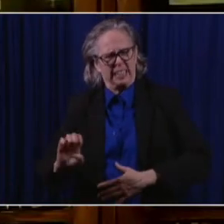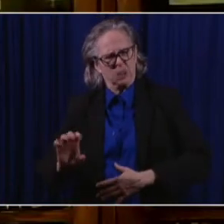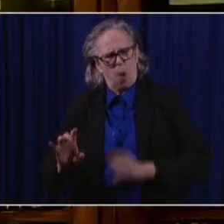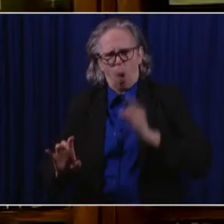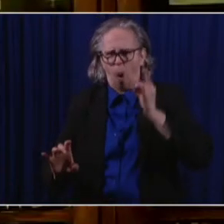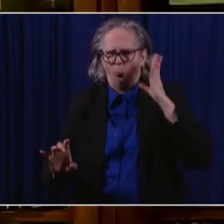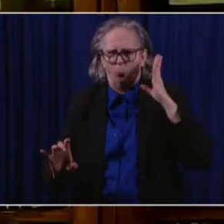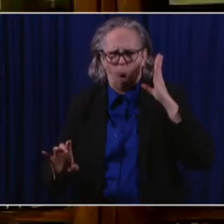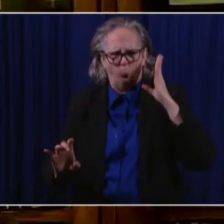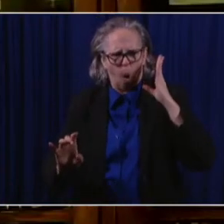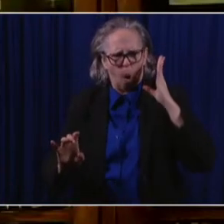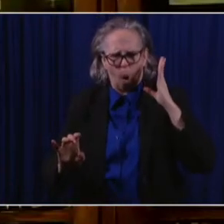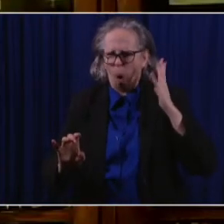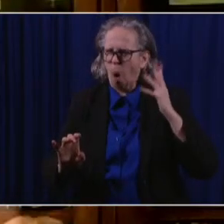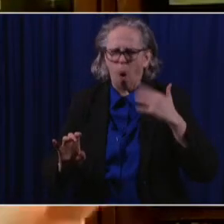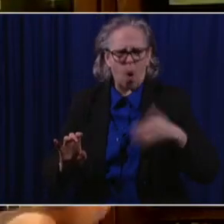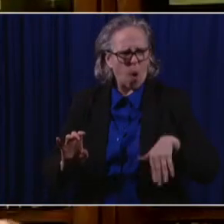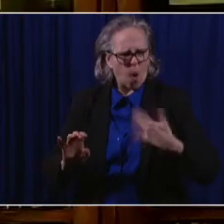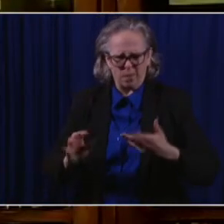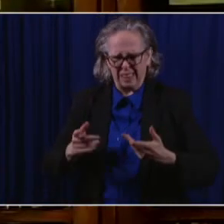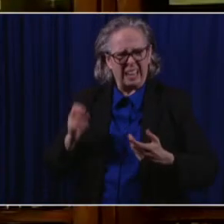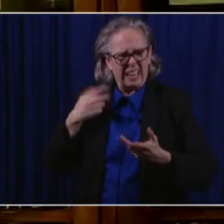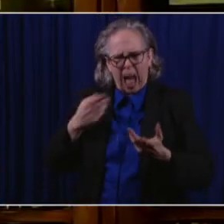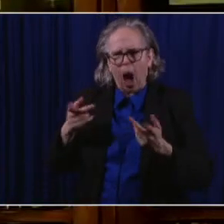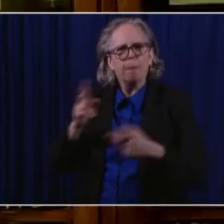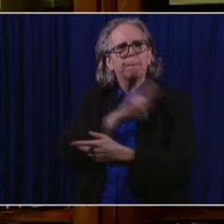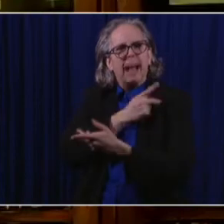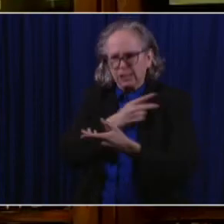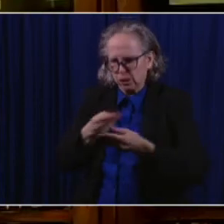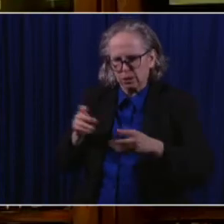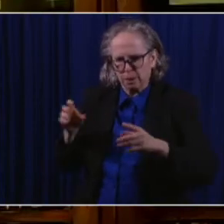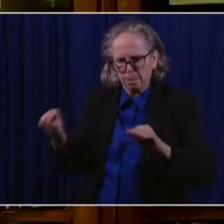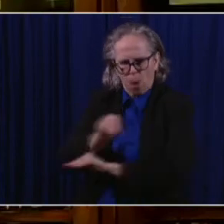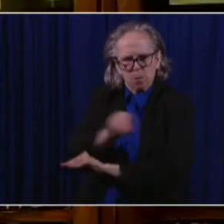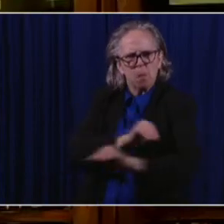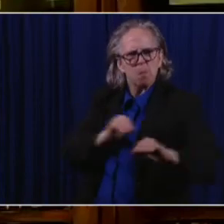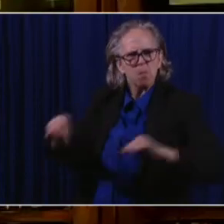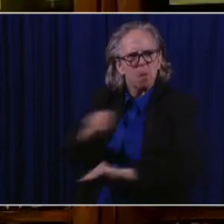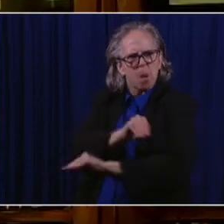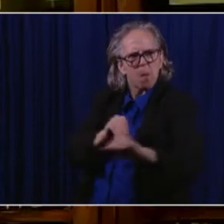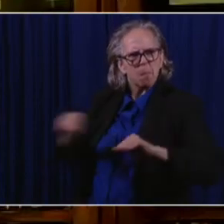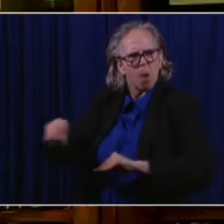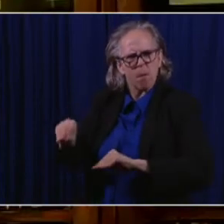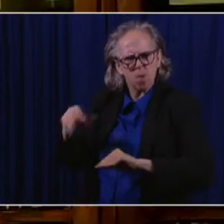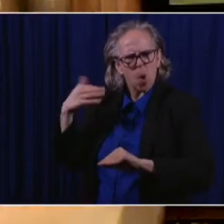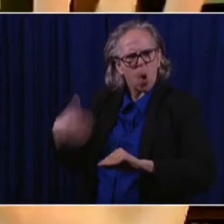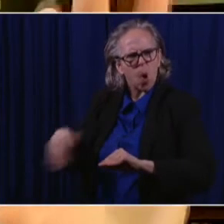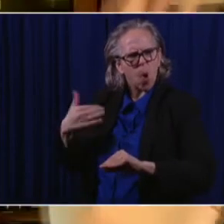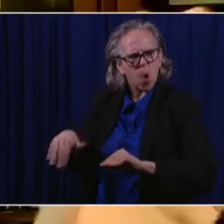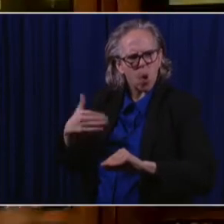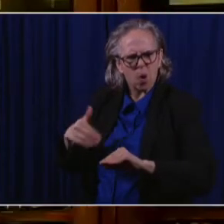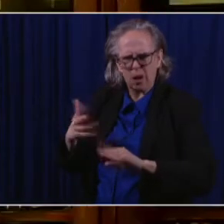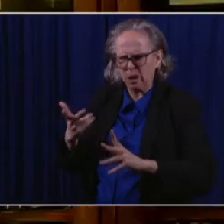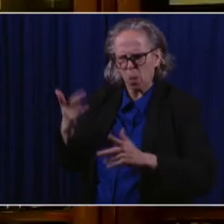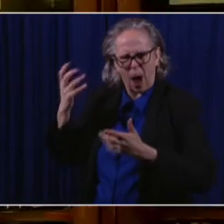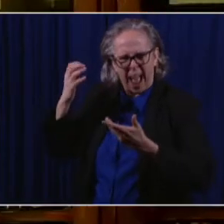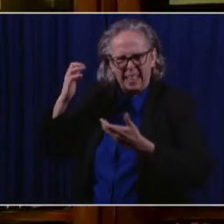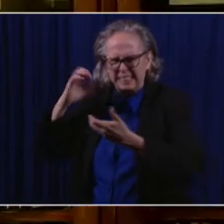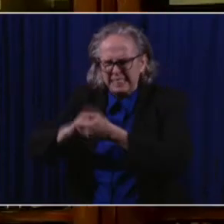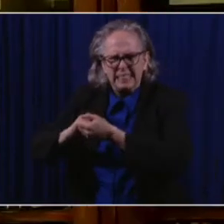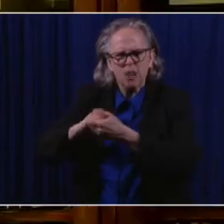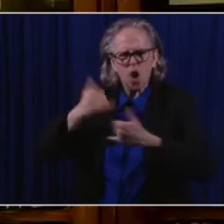and forth. Hocking Valley and Logan trading patients with Fairfield Medical Center in Lancaster. To the northern